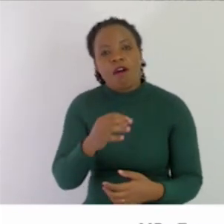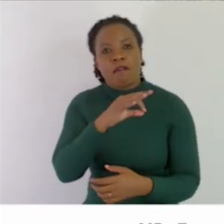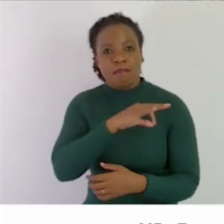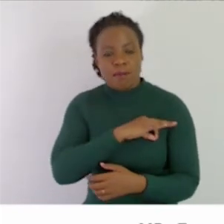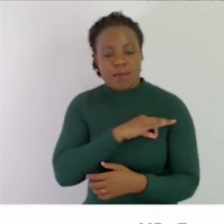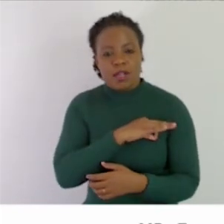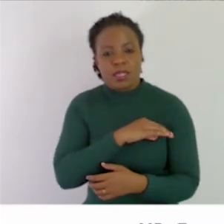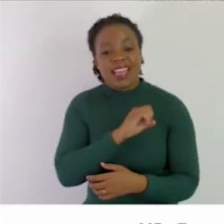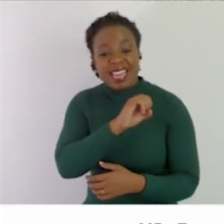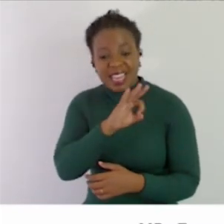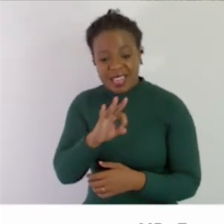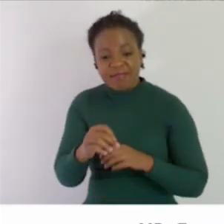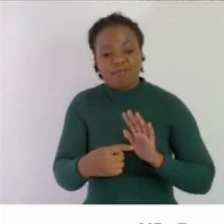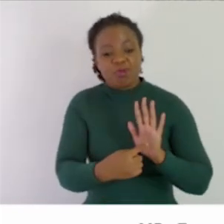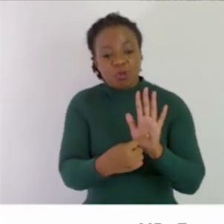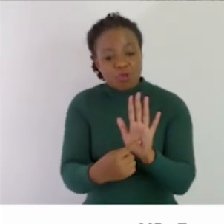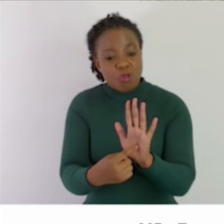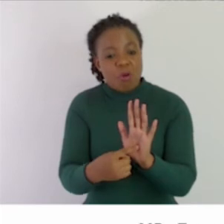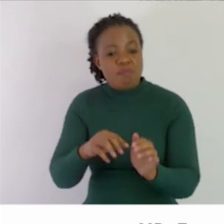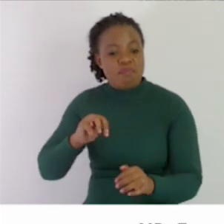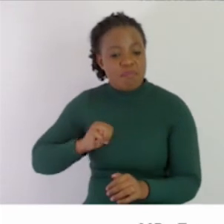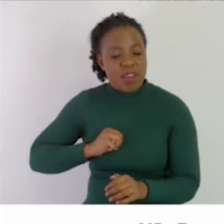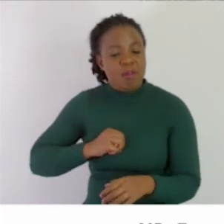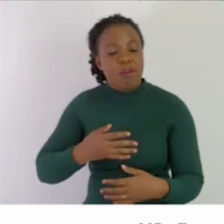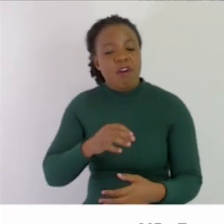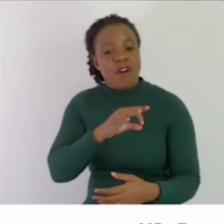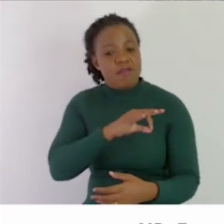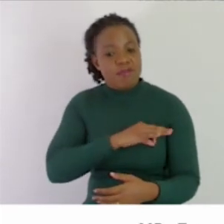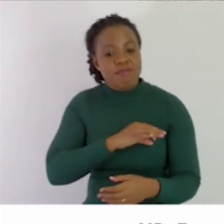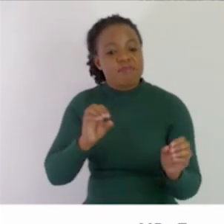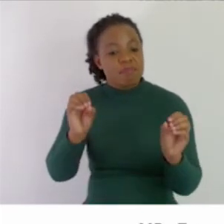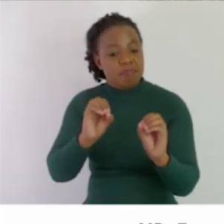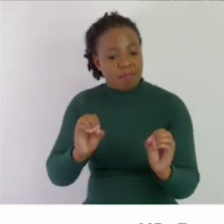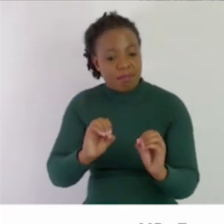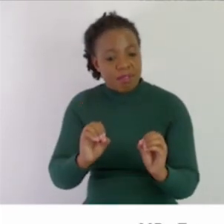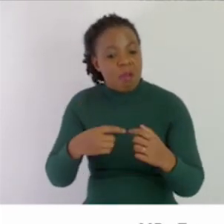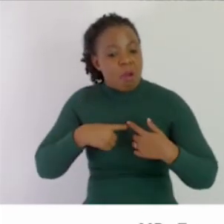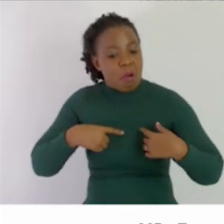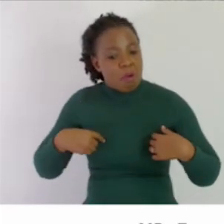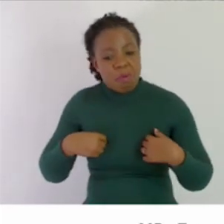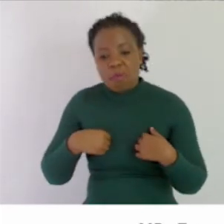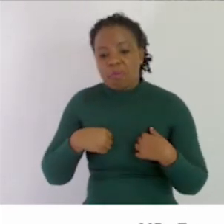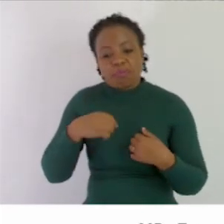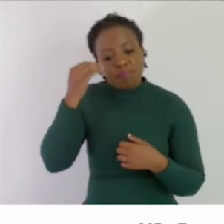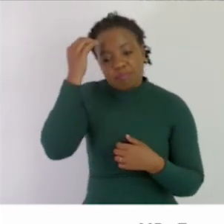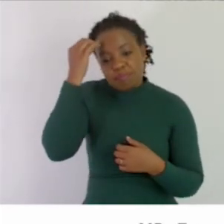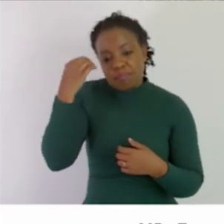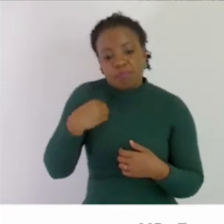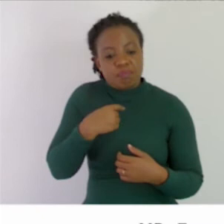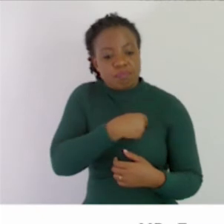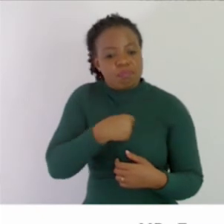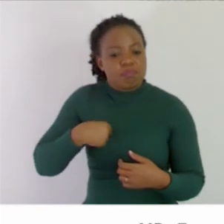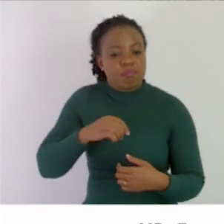female. Without it, we could not know its gender.